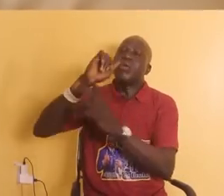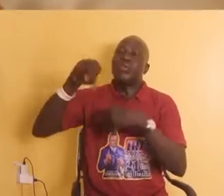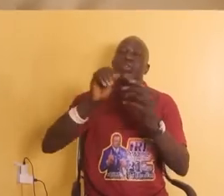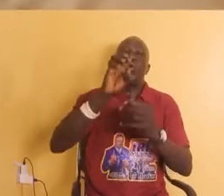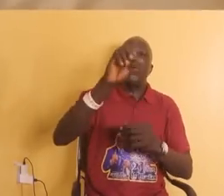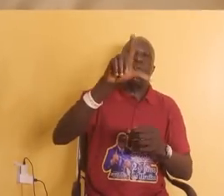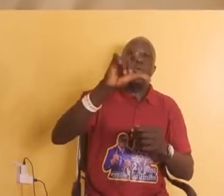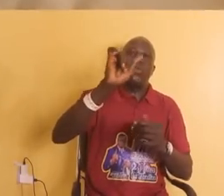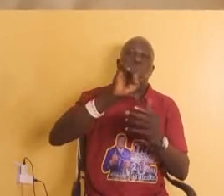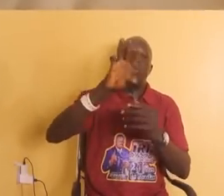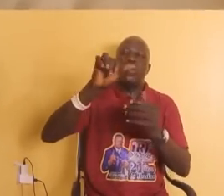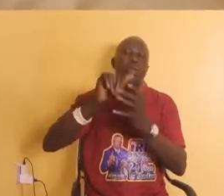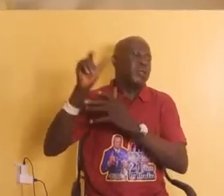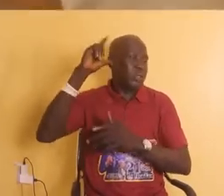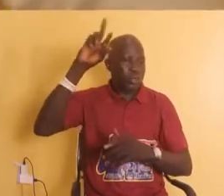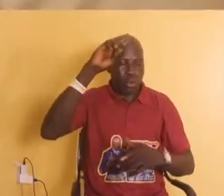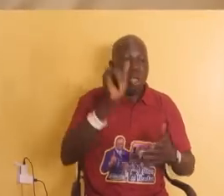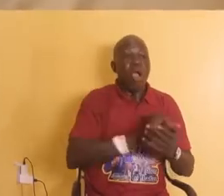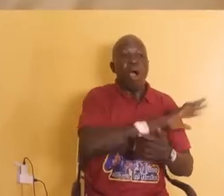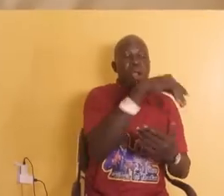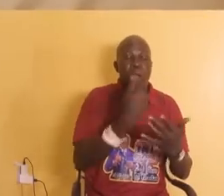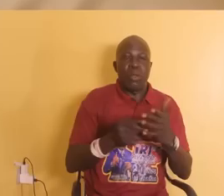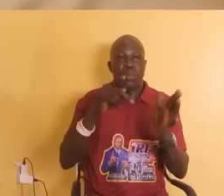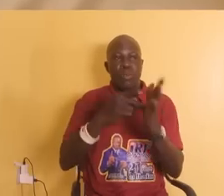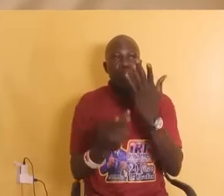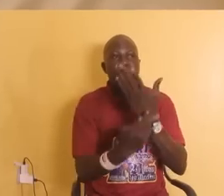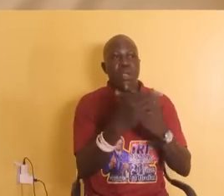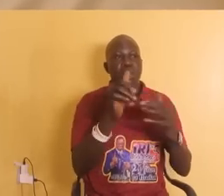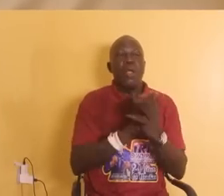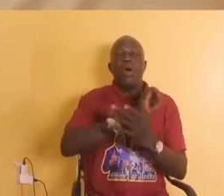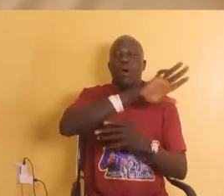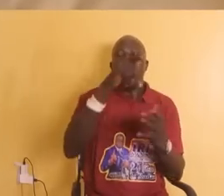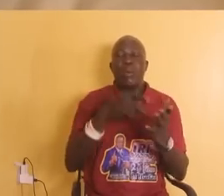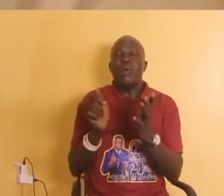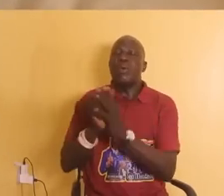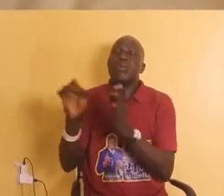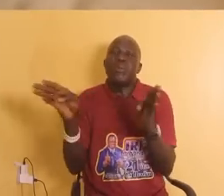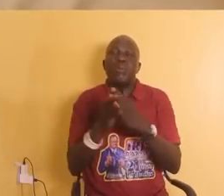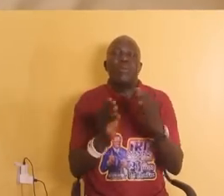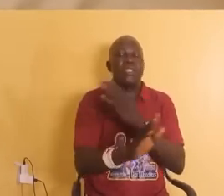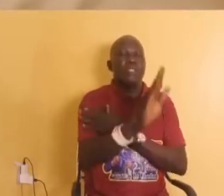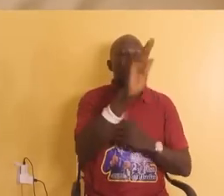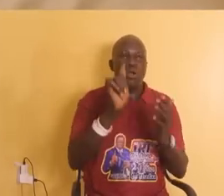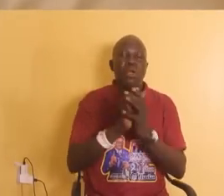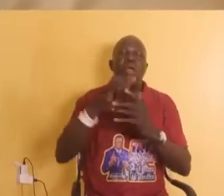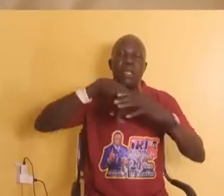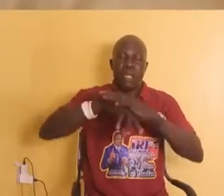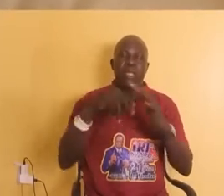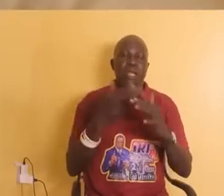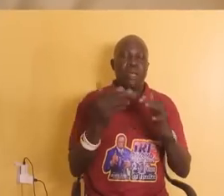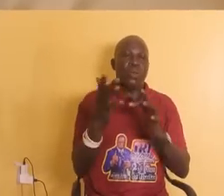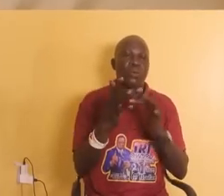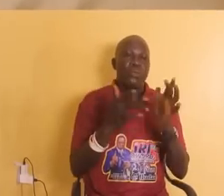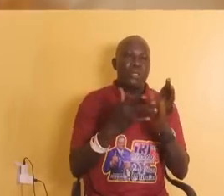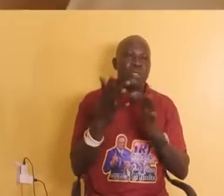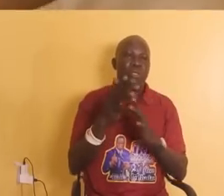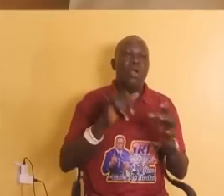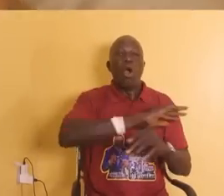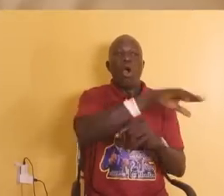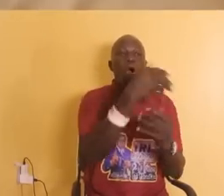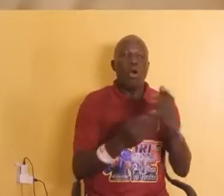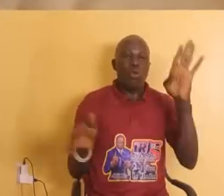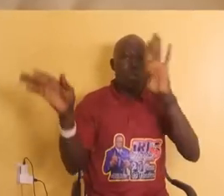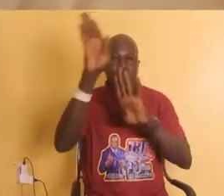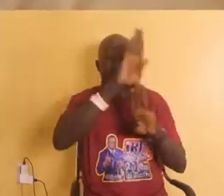Ibadan. Listen to me. All this program, you need to have encounter with God. In